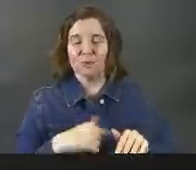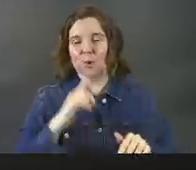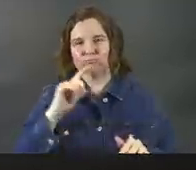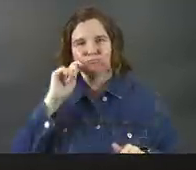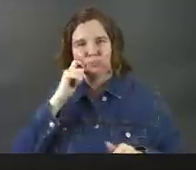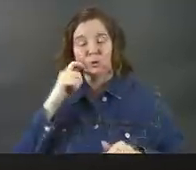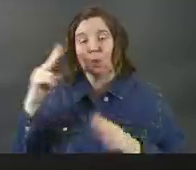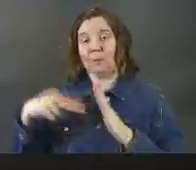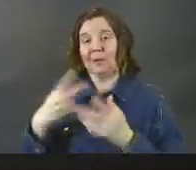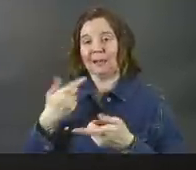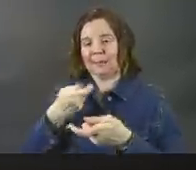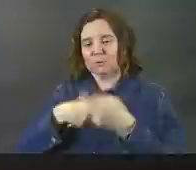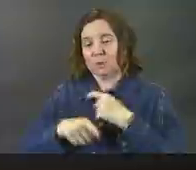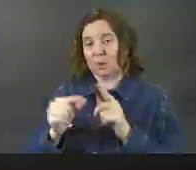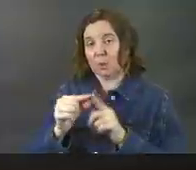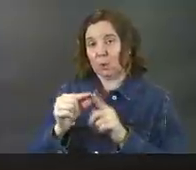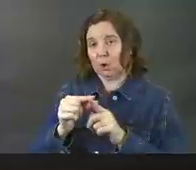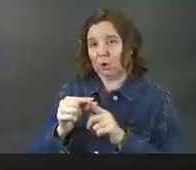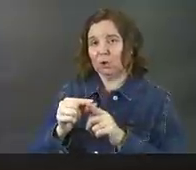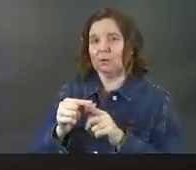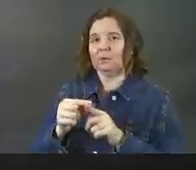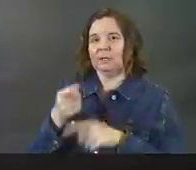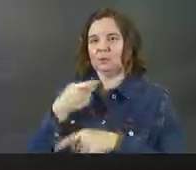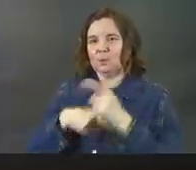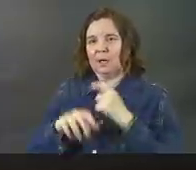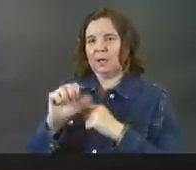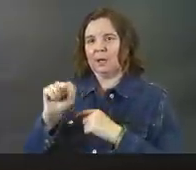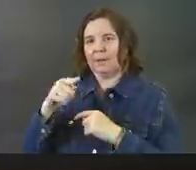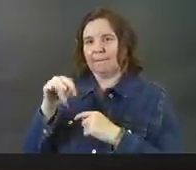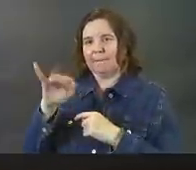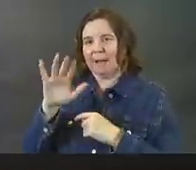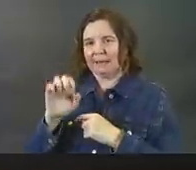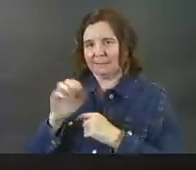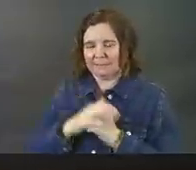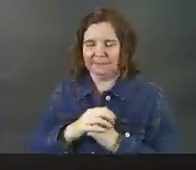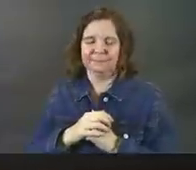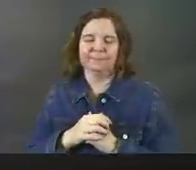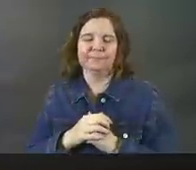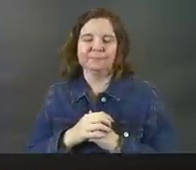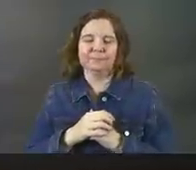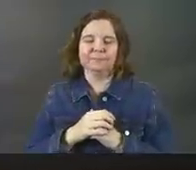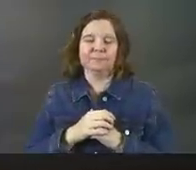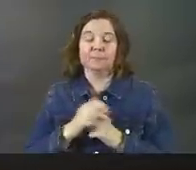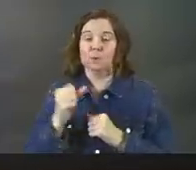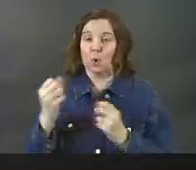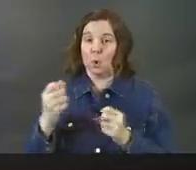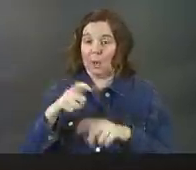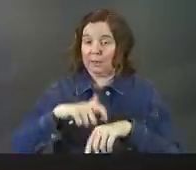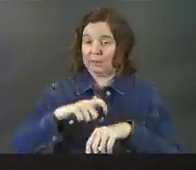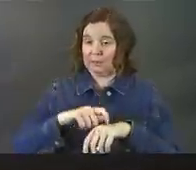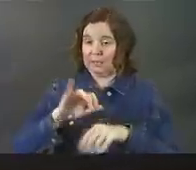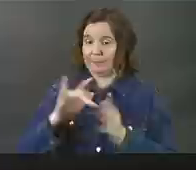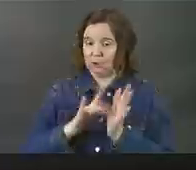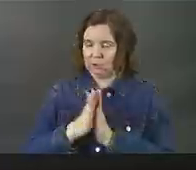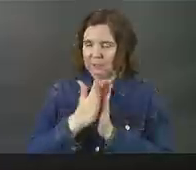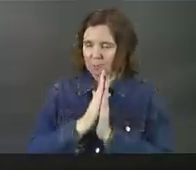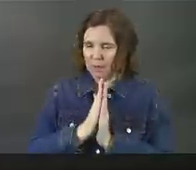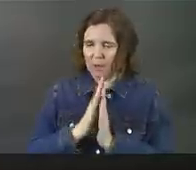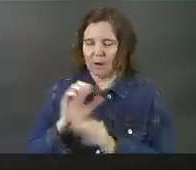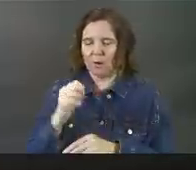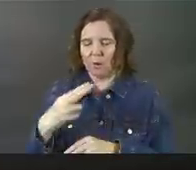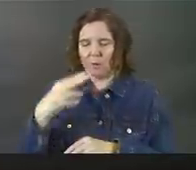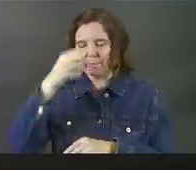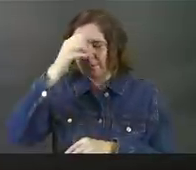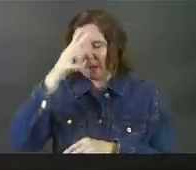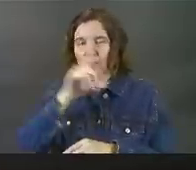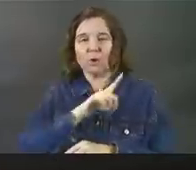read it again now, and I'm going to put apocalypse where it's supposed to be in this verse. So at that time, Jesus prayed this prayer. O